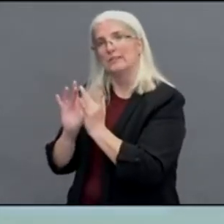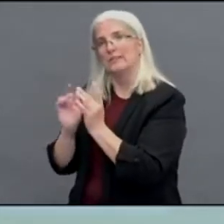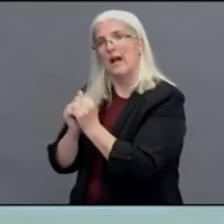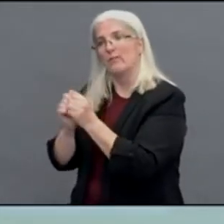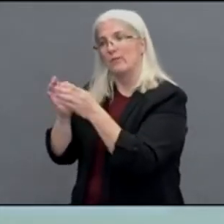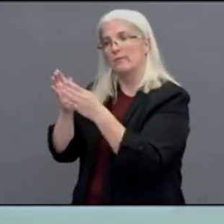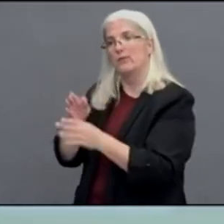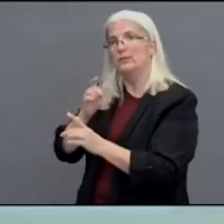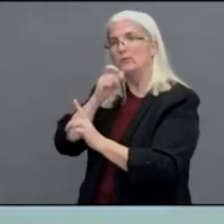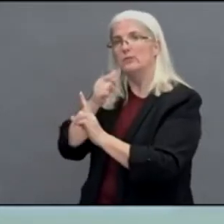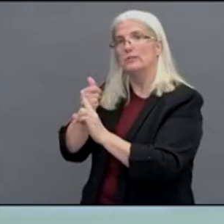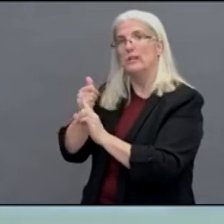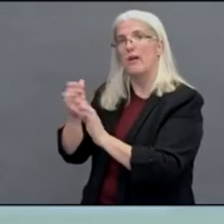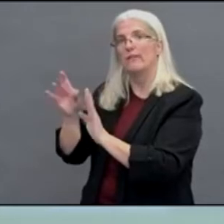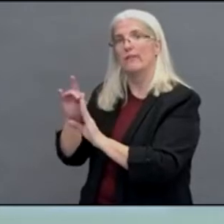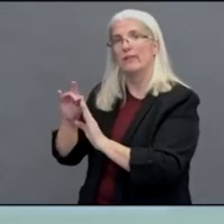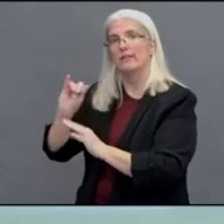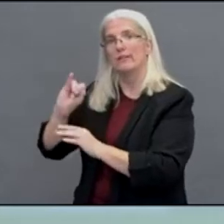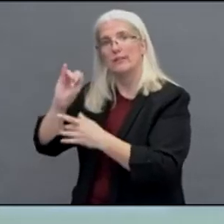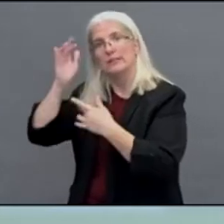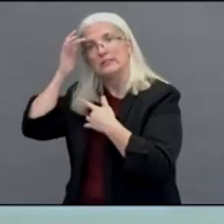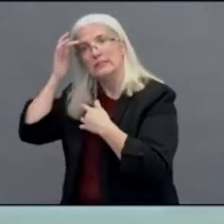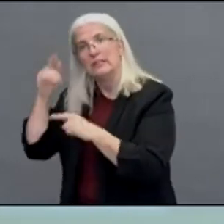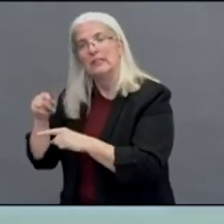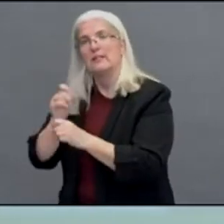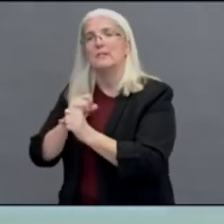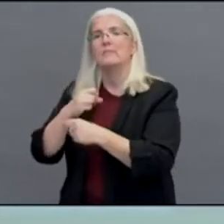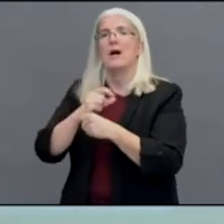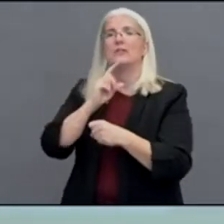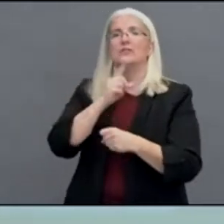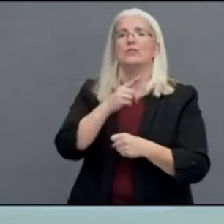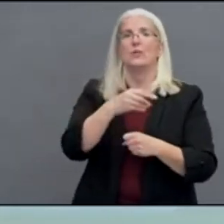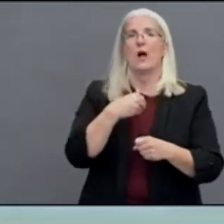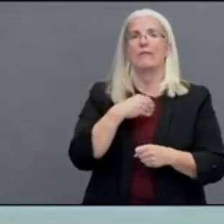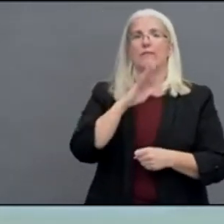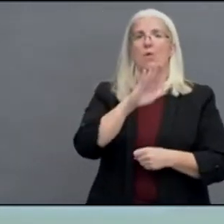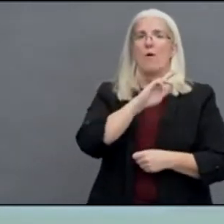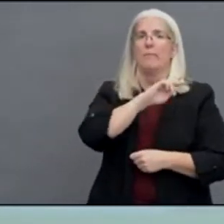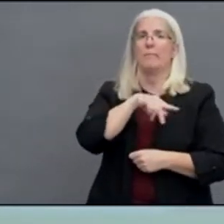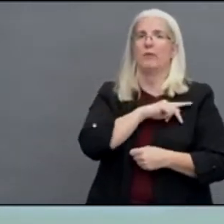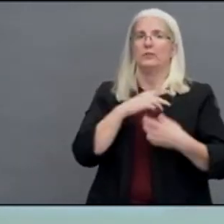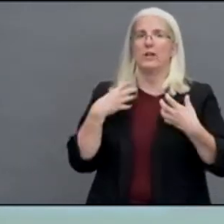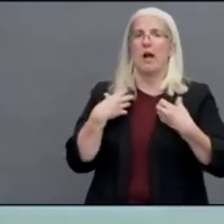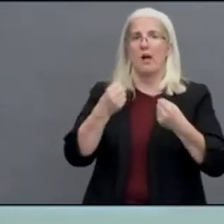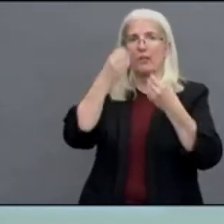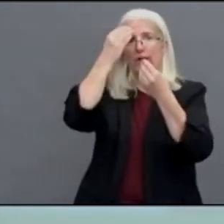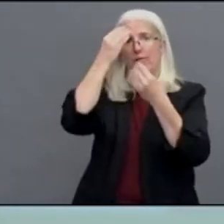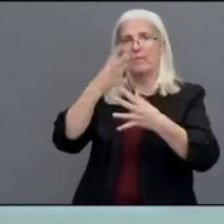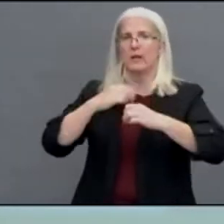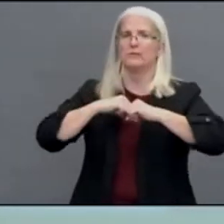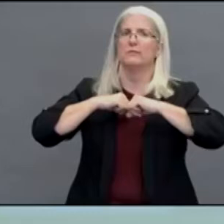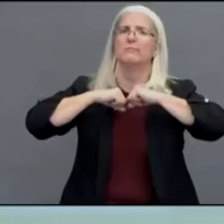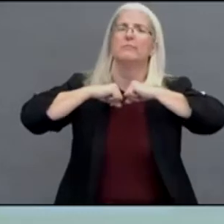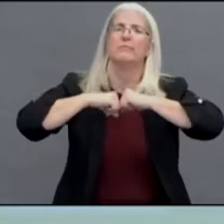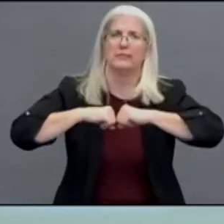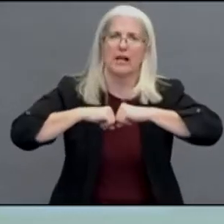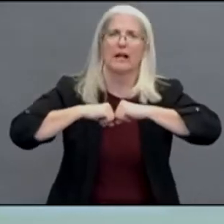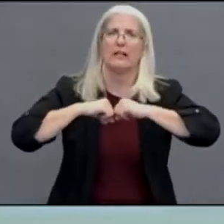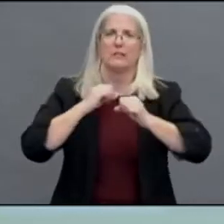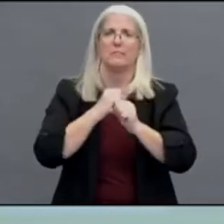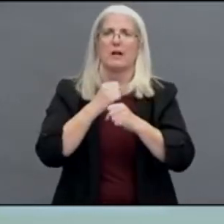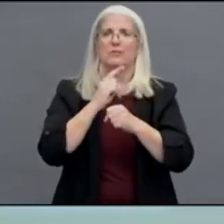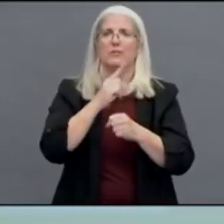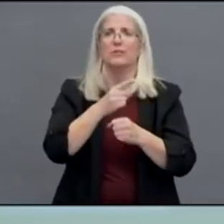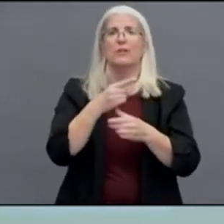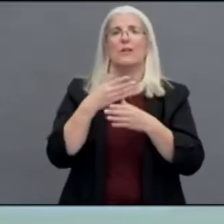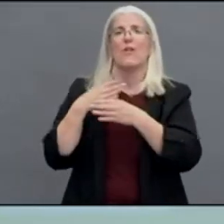we want to ensure that your personal health information is protected. So that information will not be shared to individuals of the public.